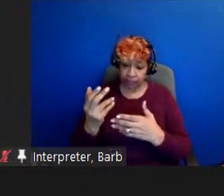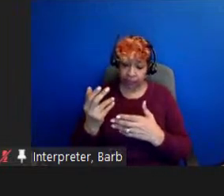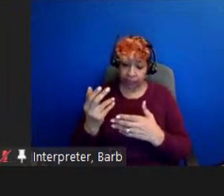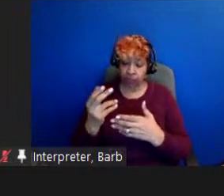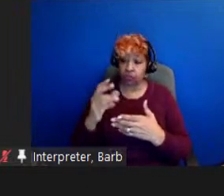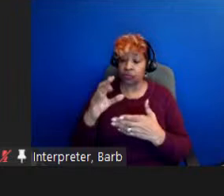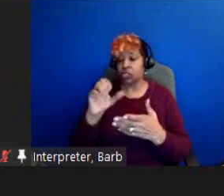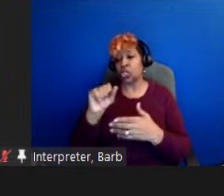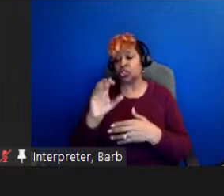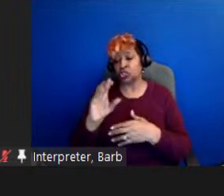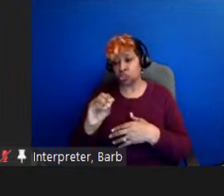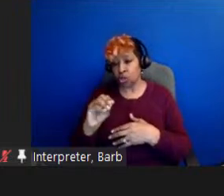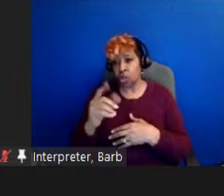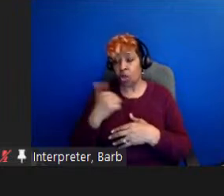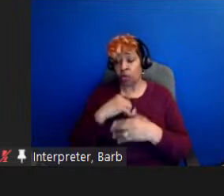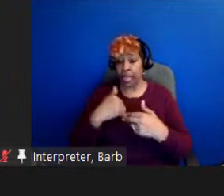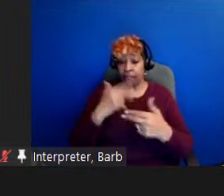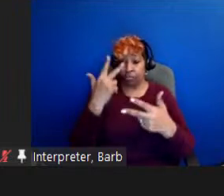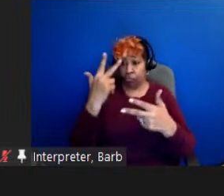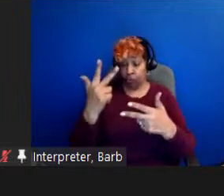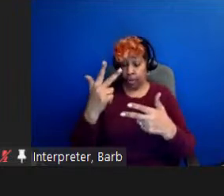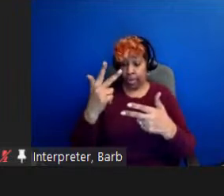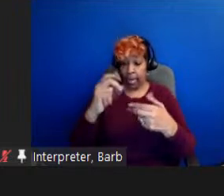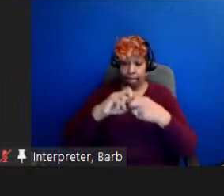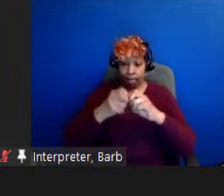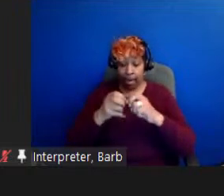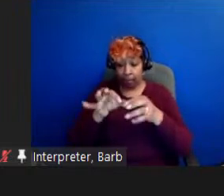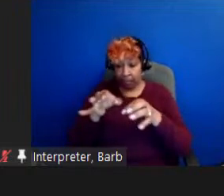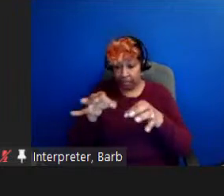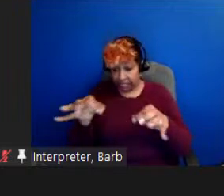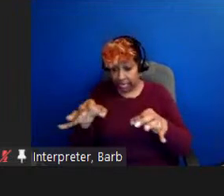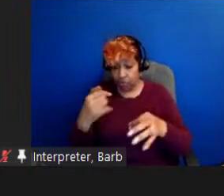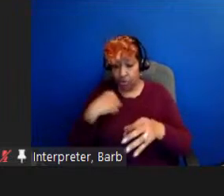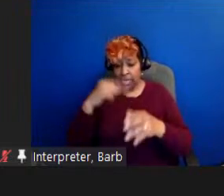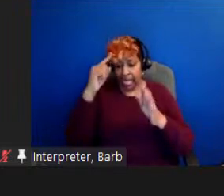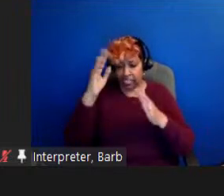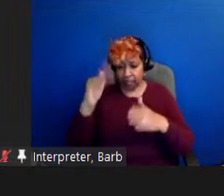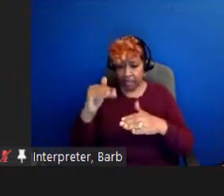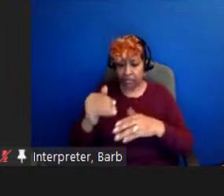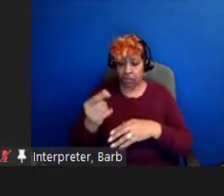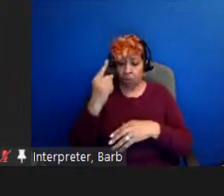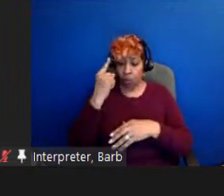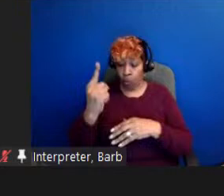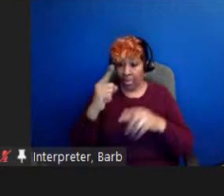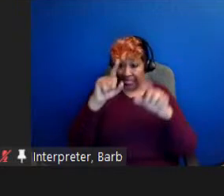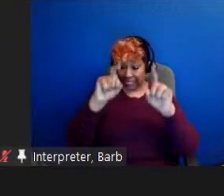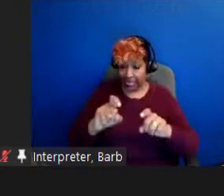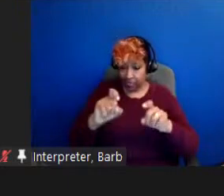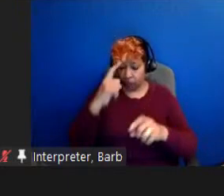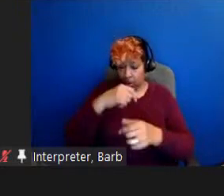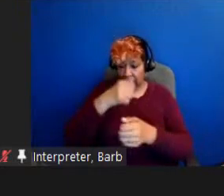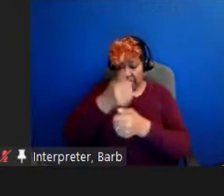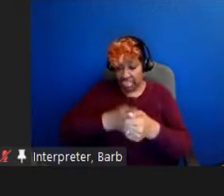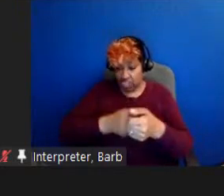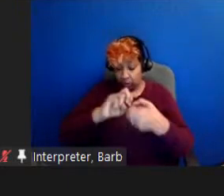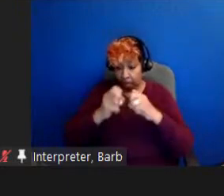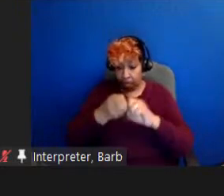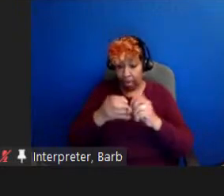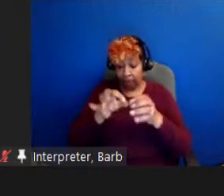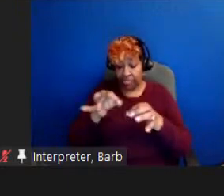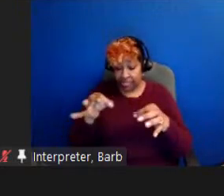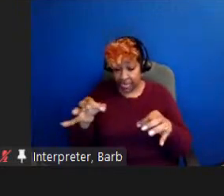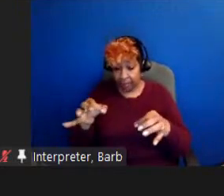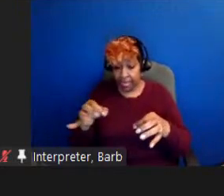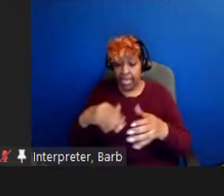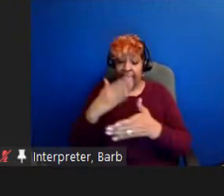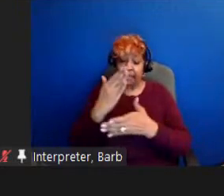So we have the 3 problem statements. We anticipate at least 1 pilot for each problem statement. On some